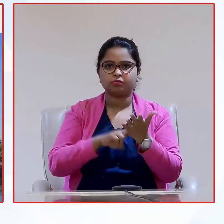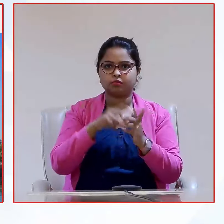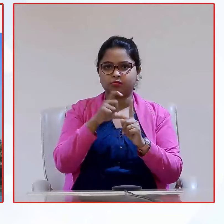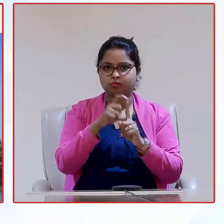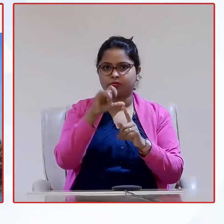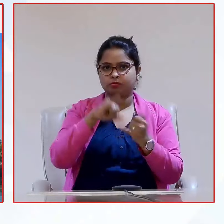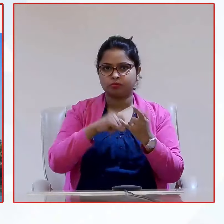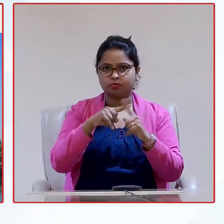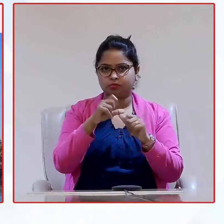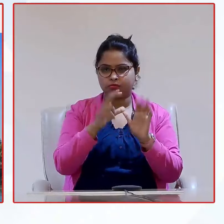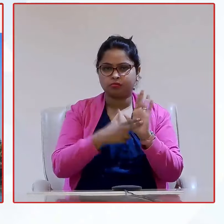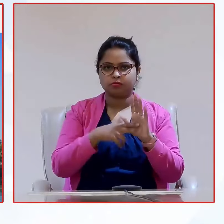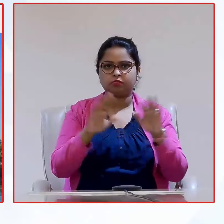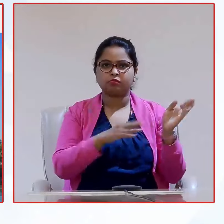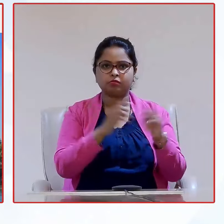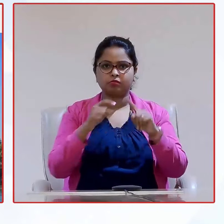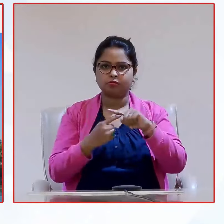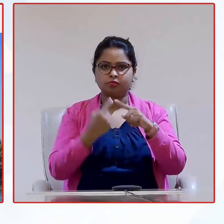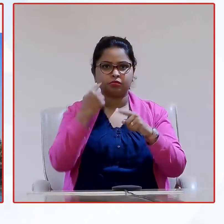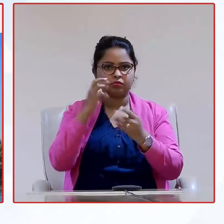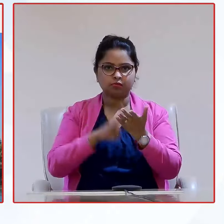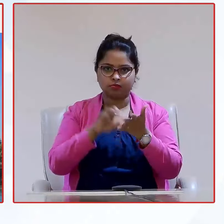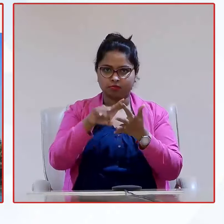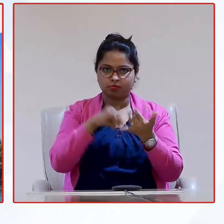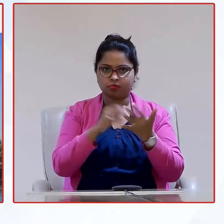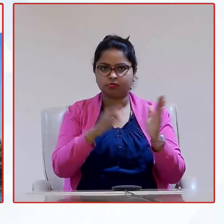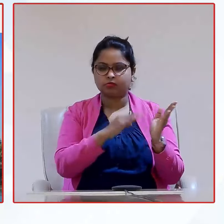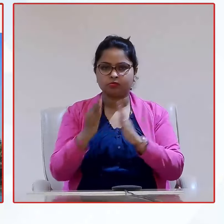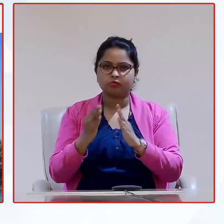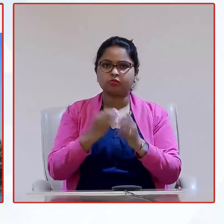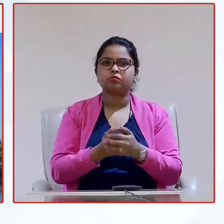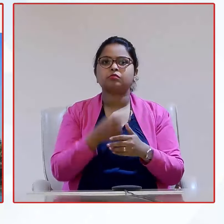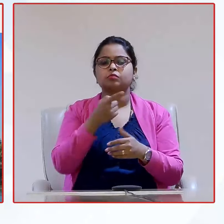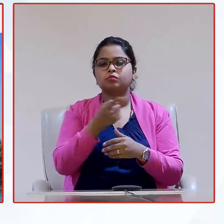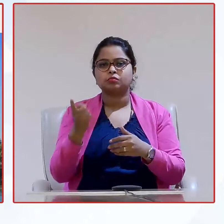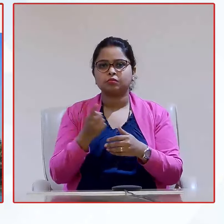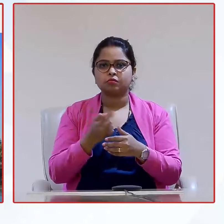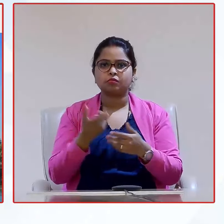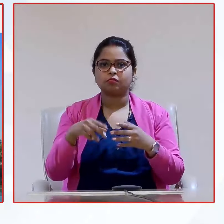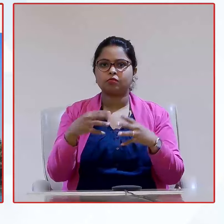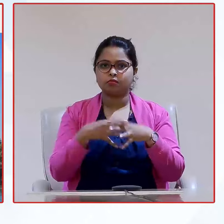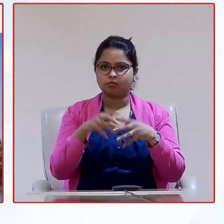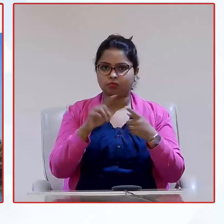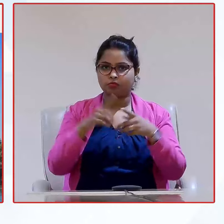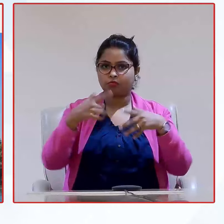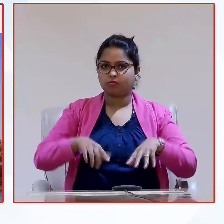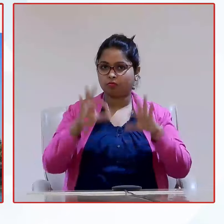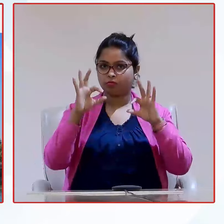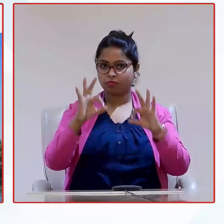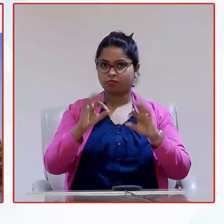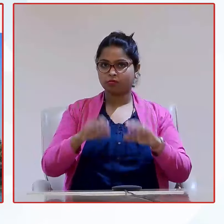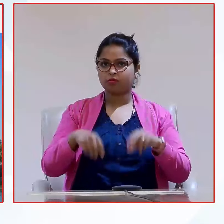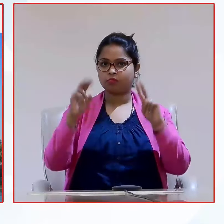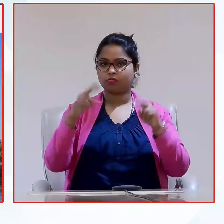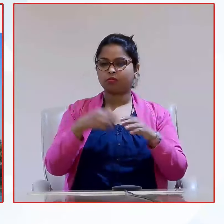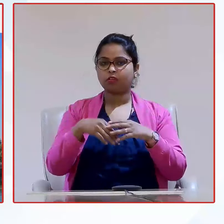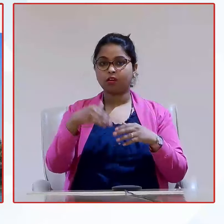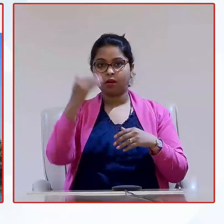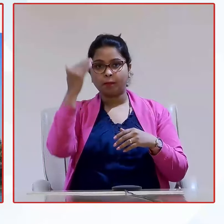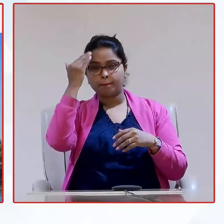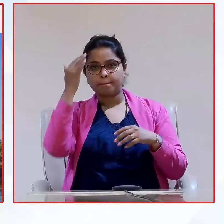major publications like even Mint. So, you know, even there in terms of wellness and connecting mental wellness